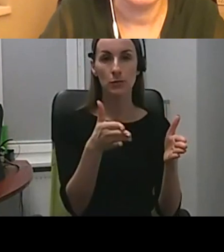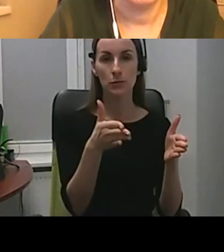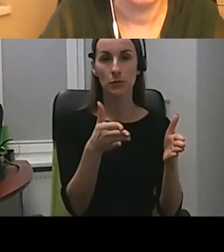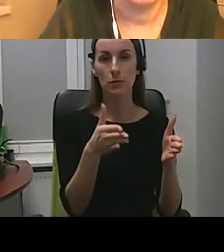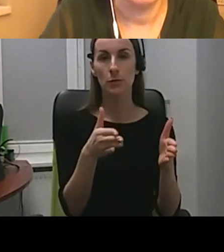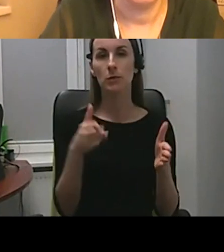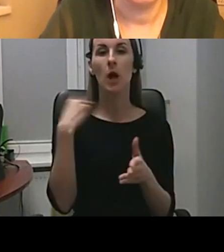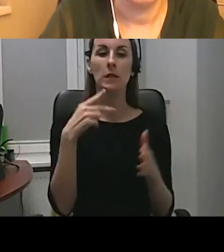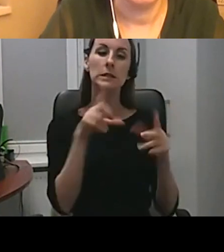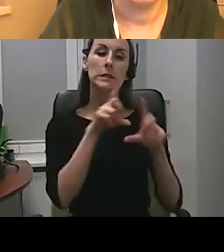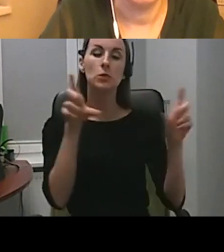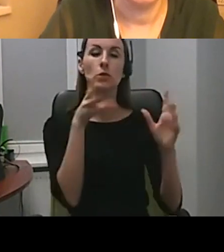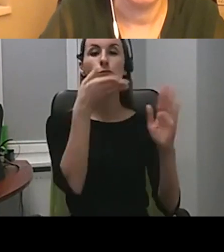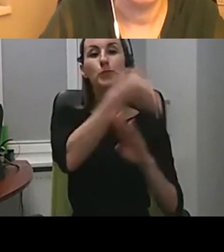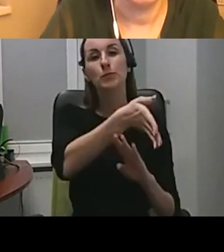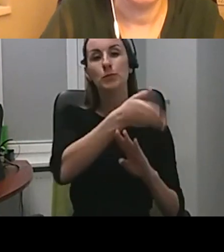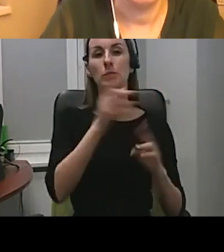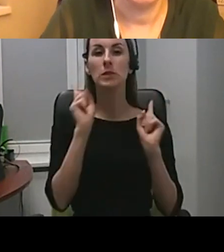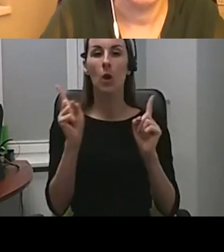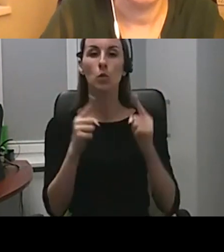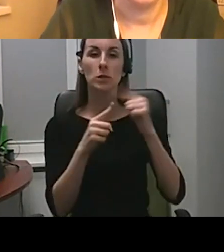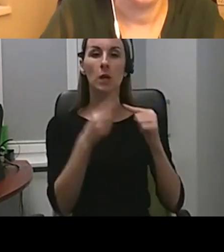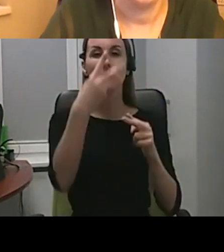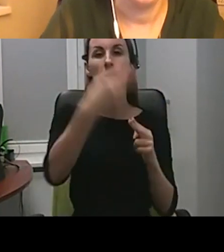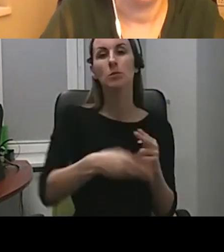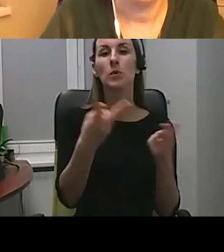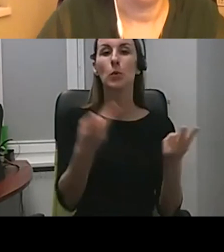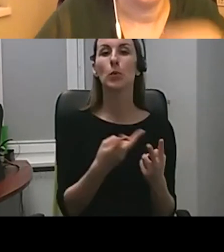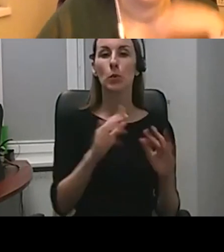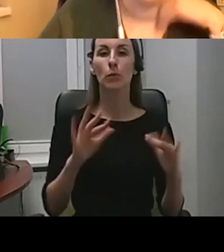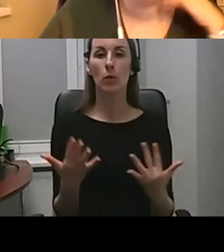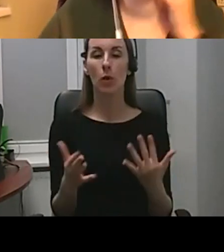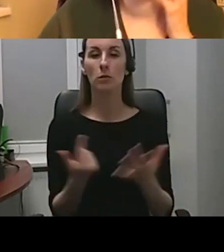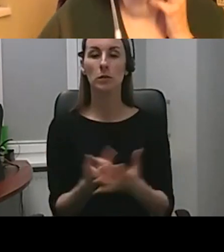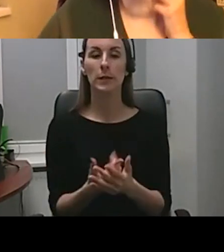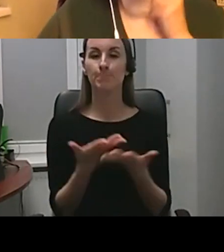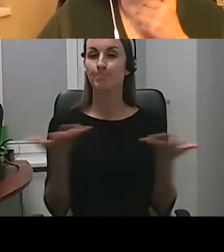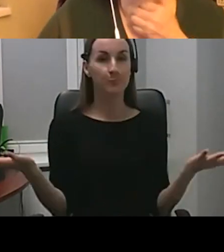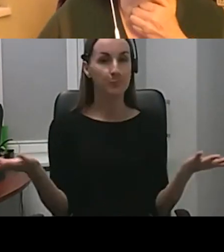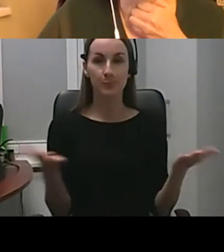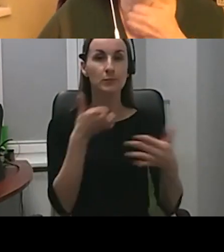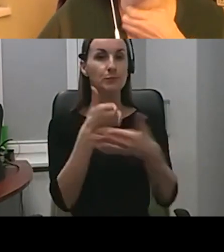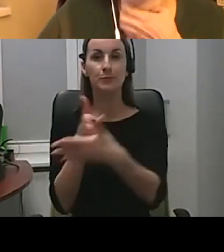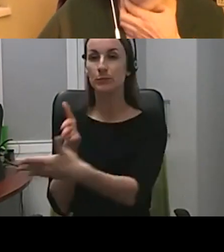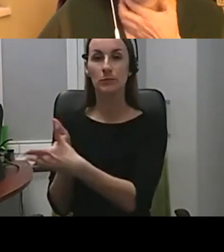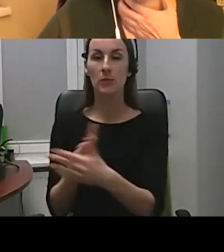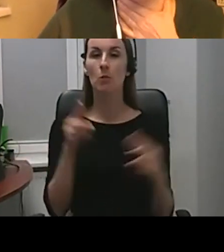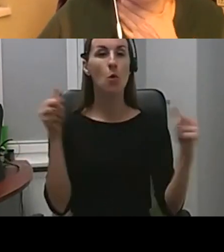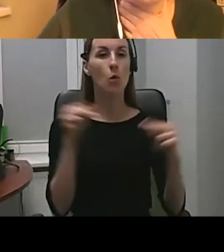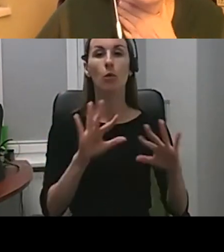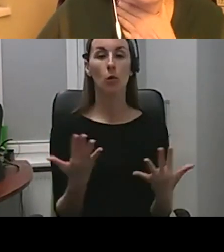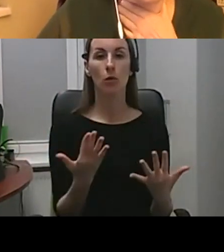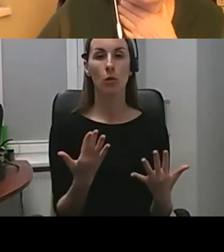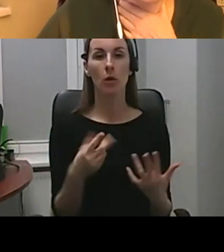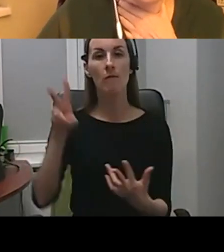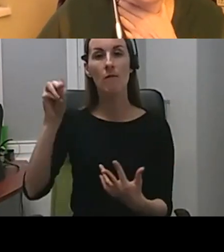Council. So that is a dead end in the sense when you have veto powers against you. And therefore, I